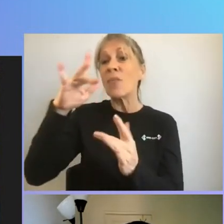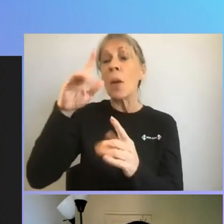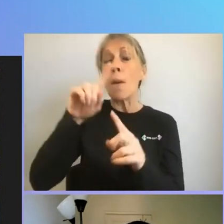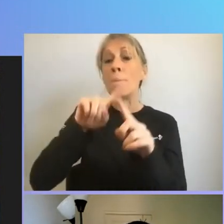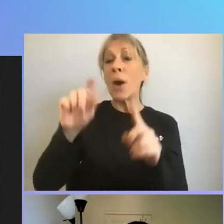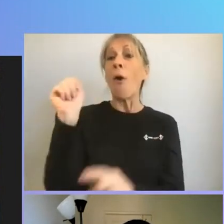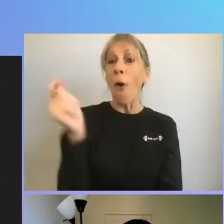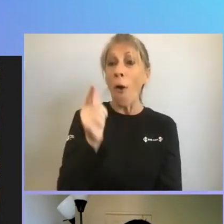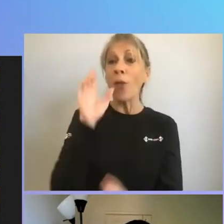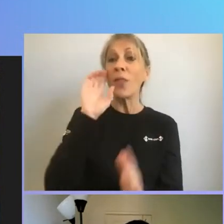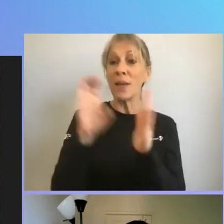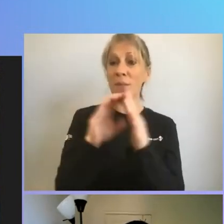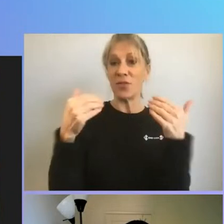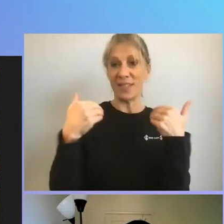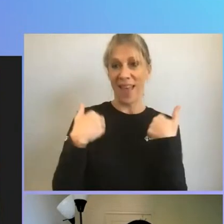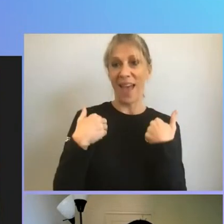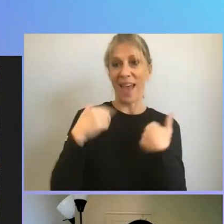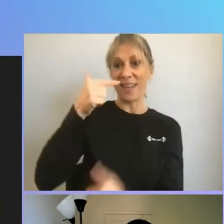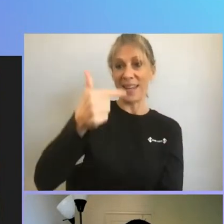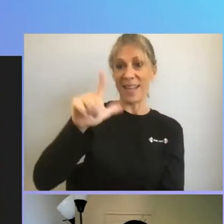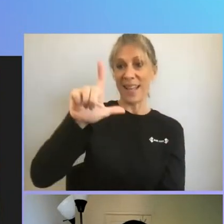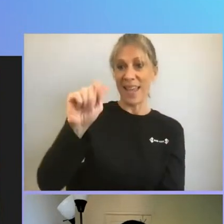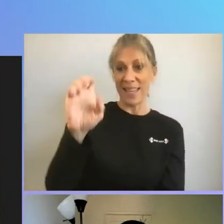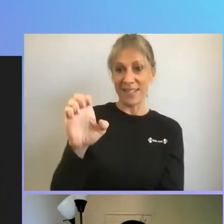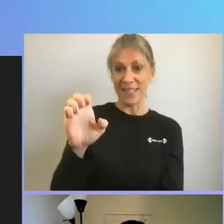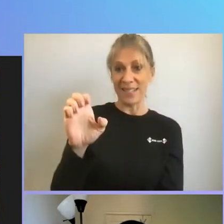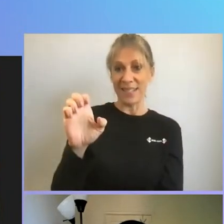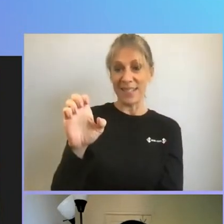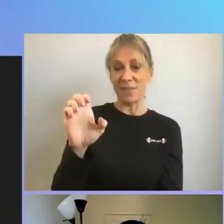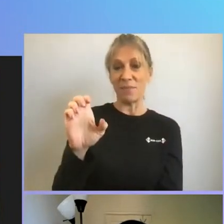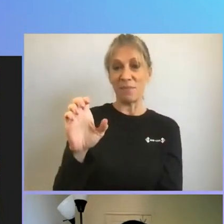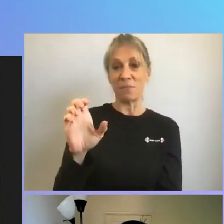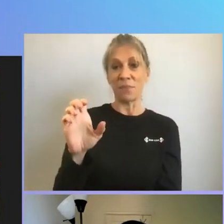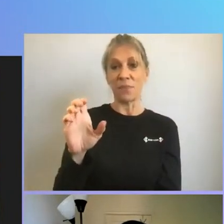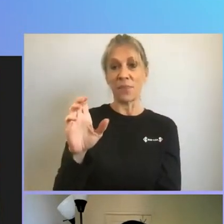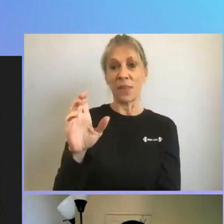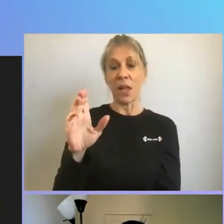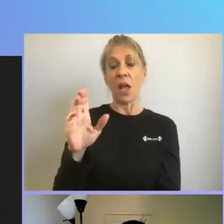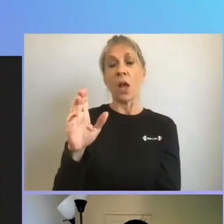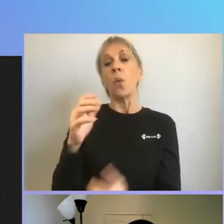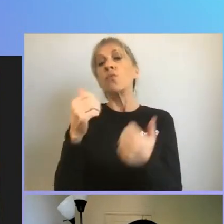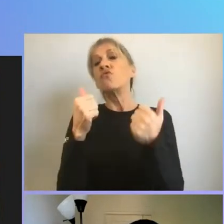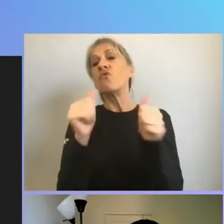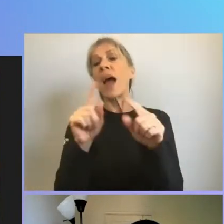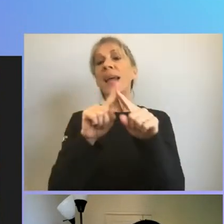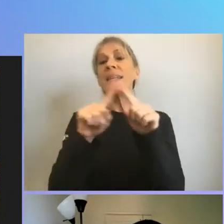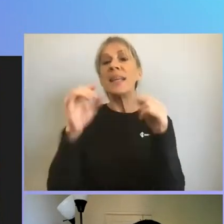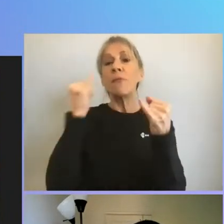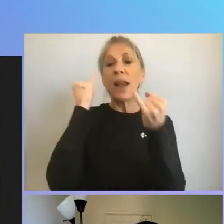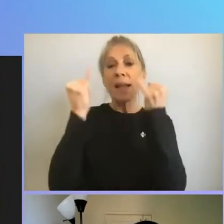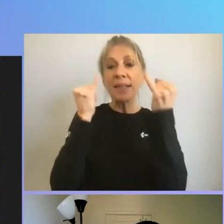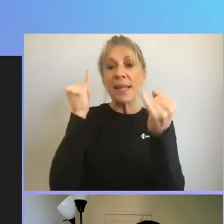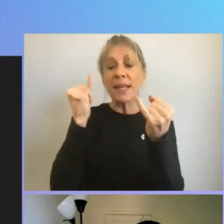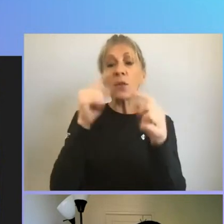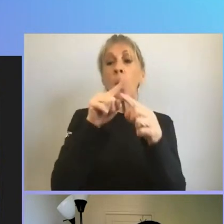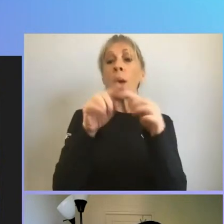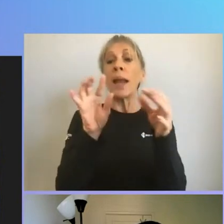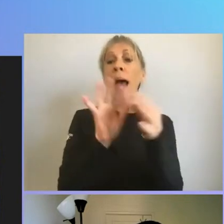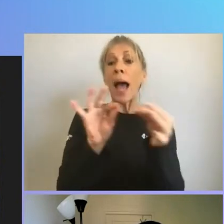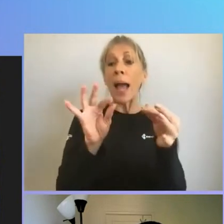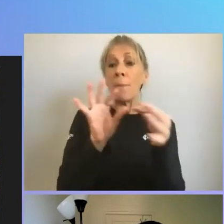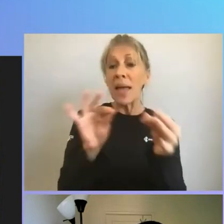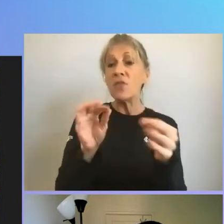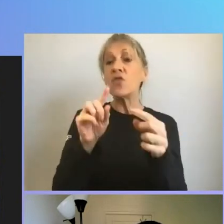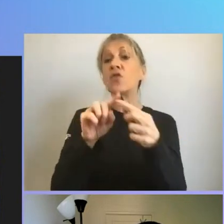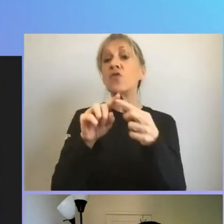glaze. And just while trying out some ideas, when I mentioned to Susheta that, hey,